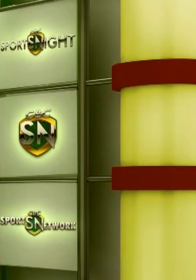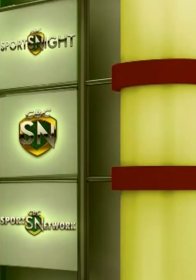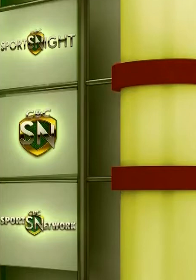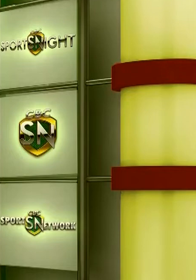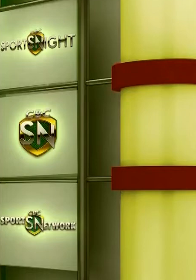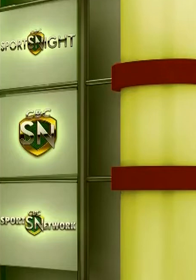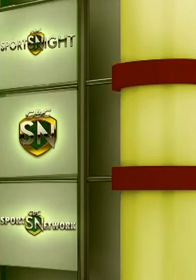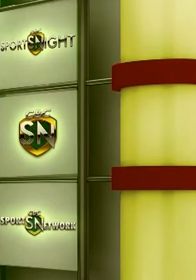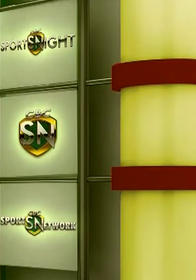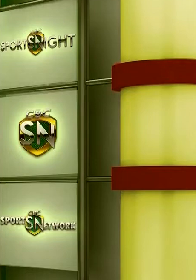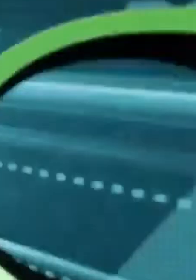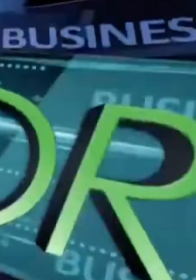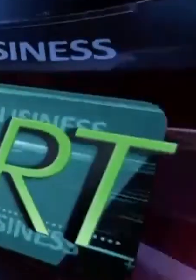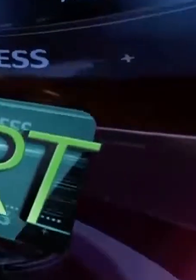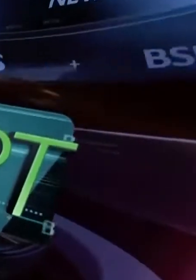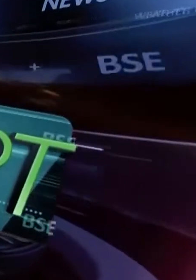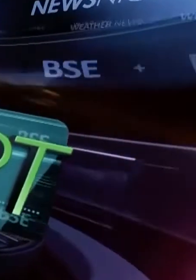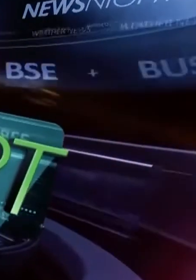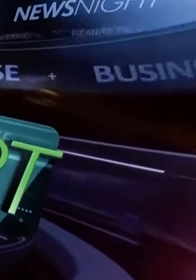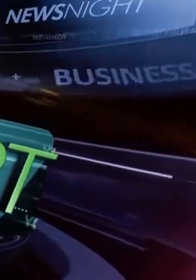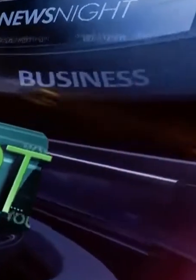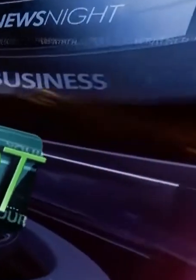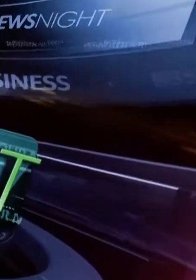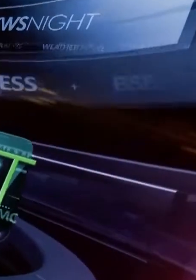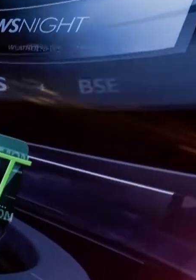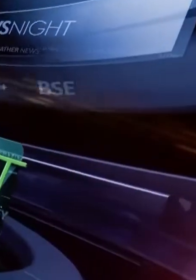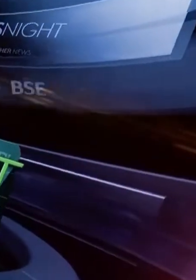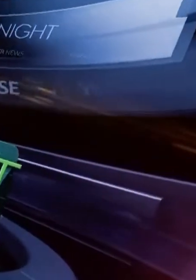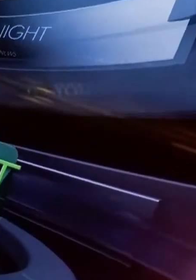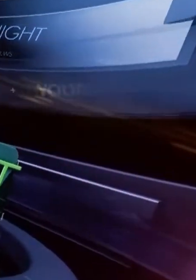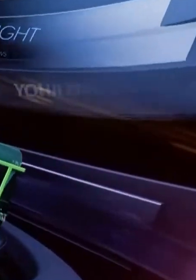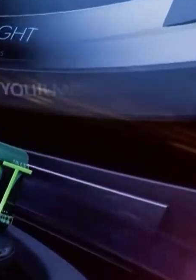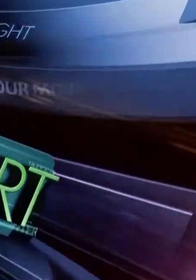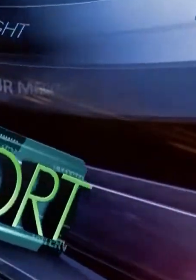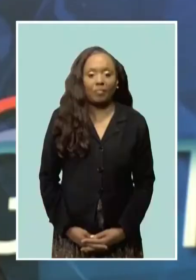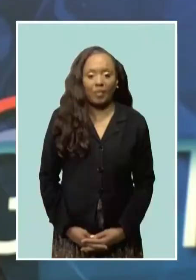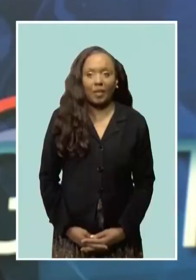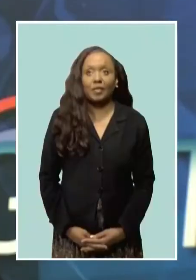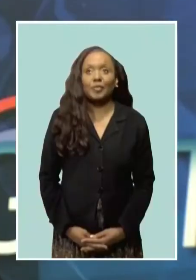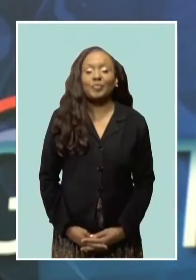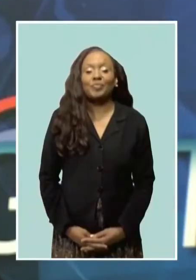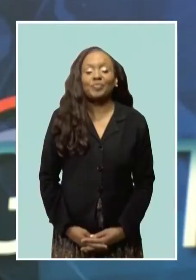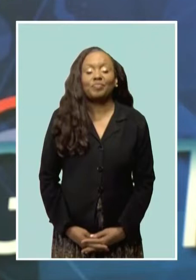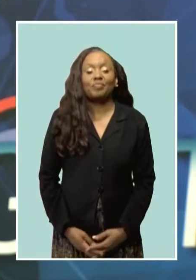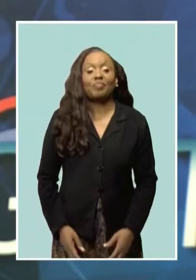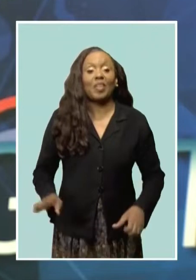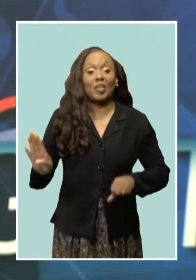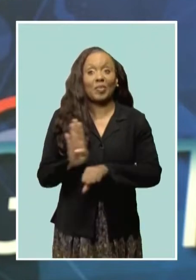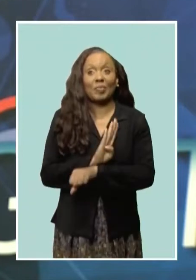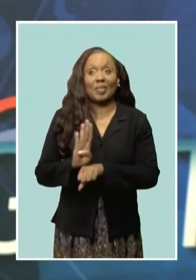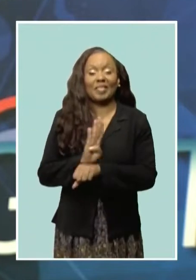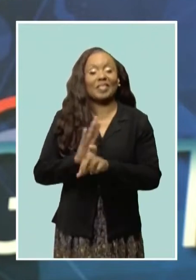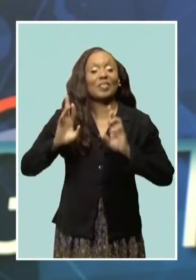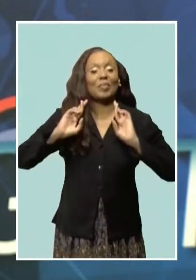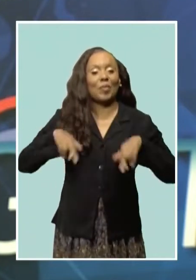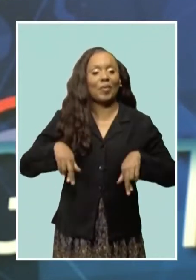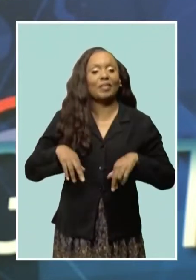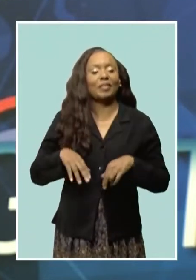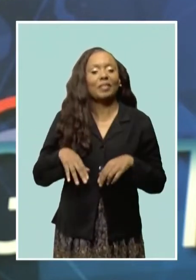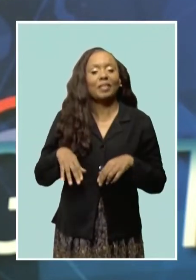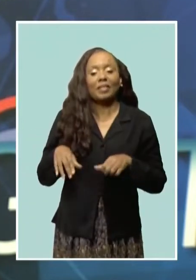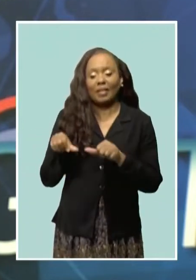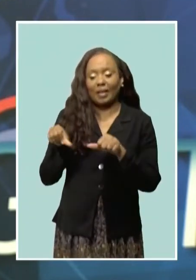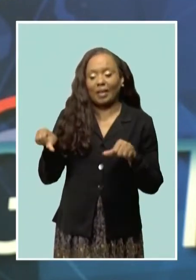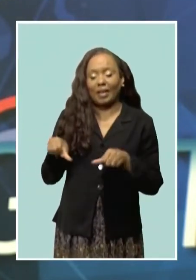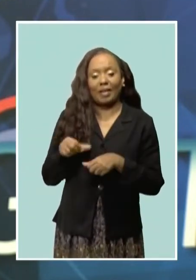wish them all the very best. In tonight's business report, Bathsheba's quest to